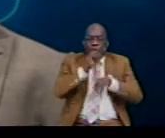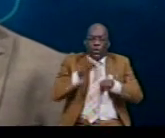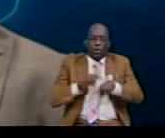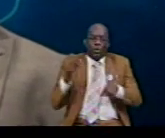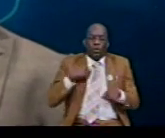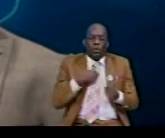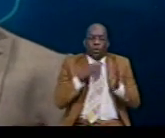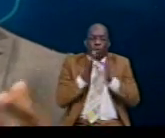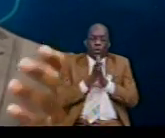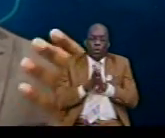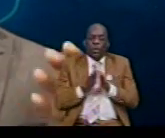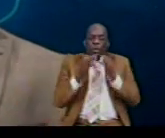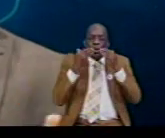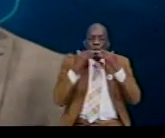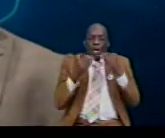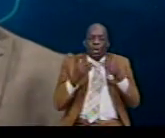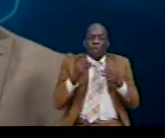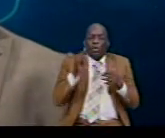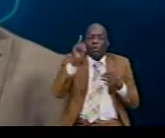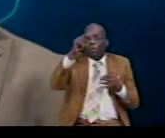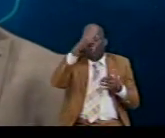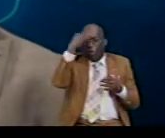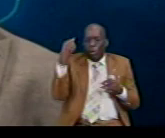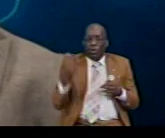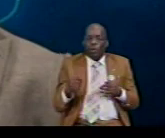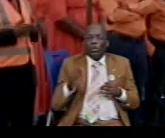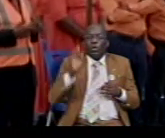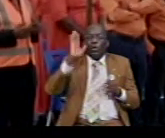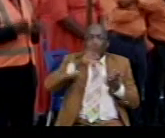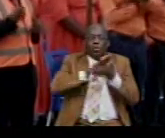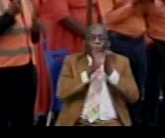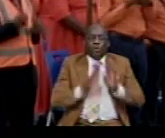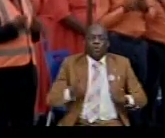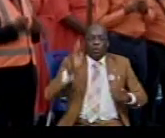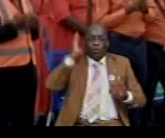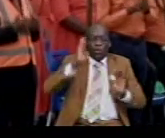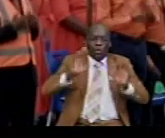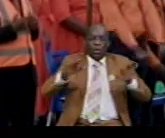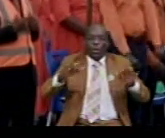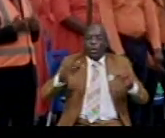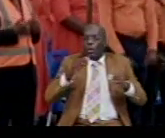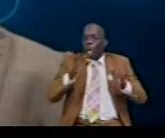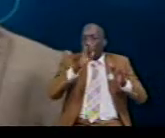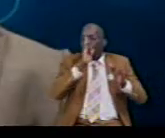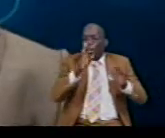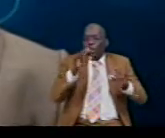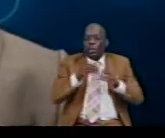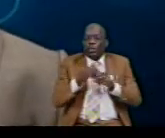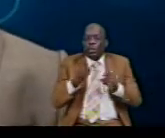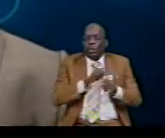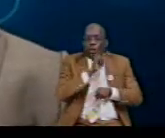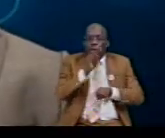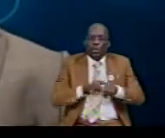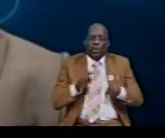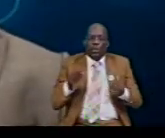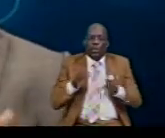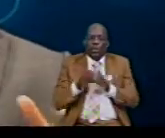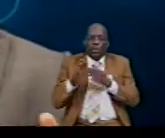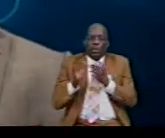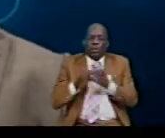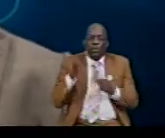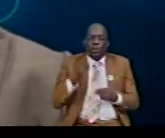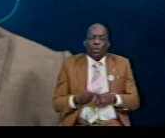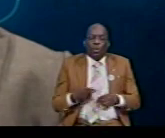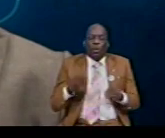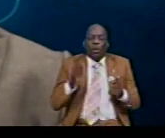because your peace, you will speak to the nation in Jesus' name. Or those in need, you will help them. Pray for brethren, the believers, you will